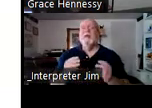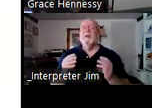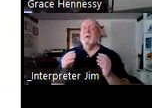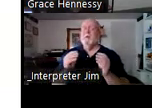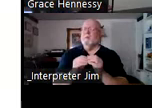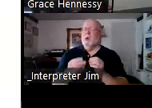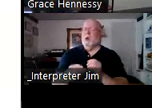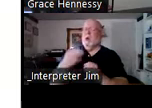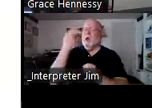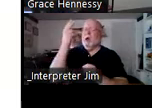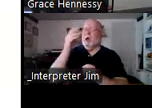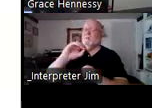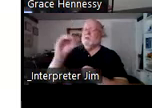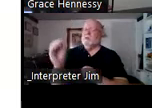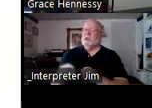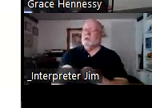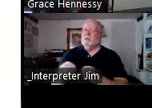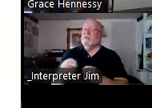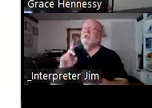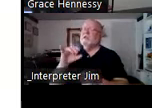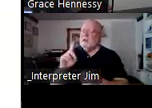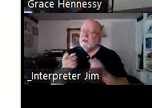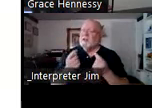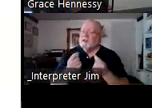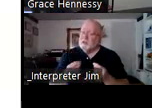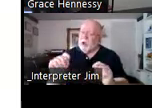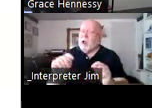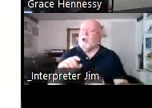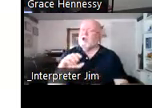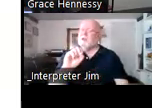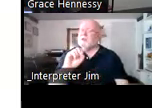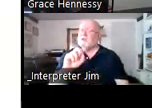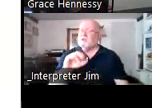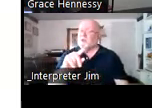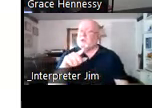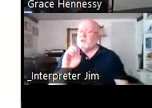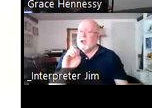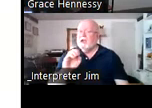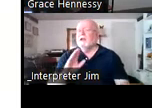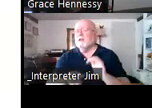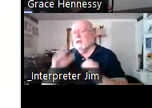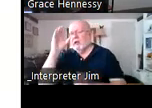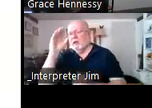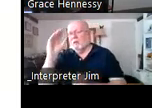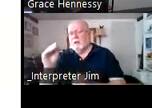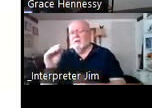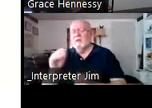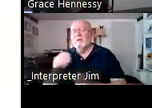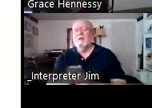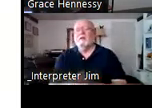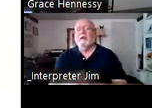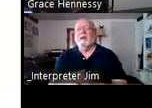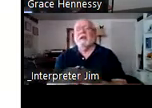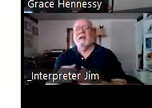percentage of them had made a suicide attempt compared to the men. It was also higher in the non-strategic mixed group, but again, this was